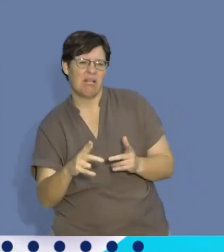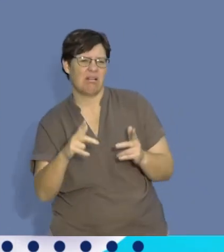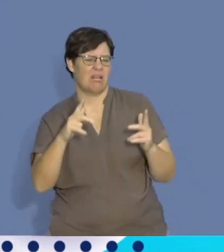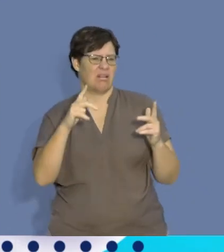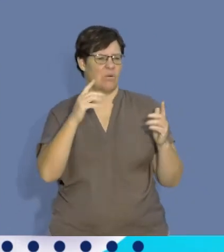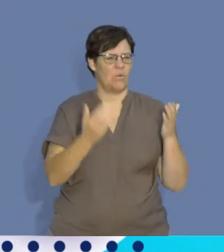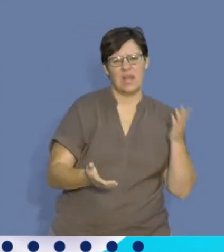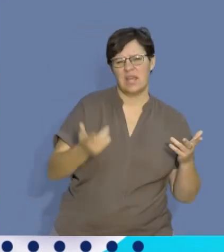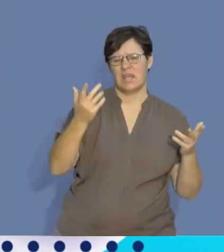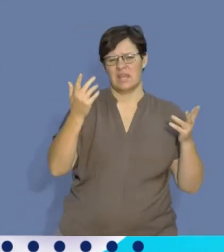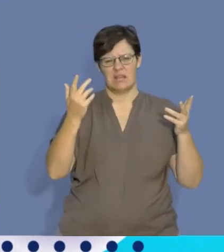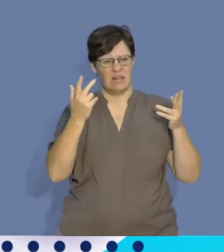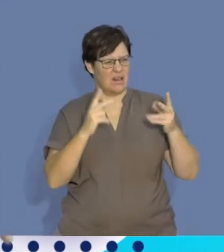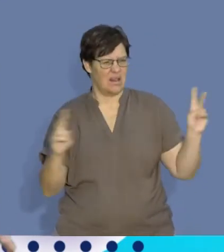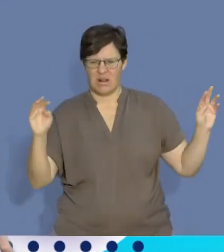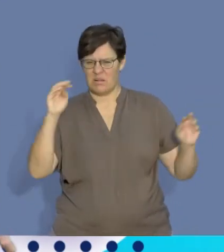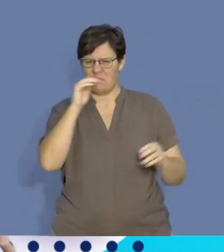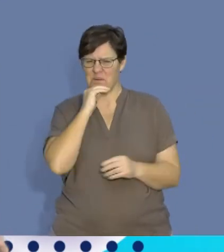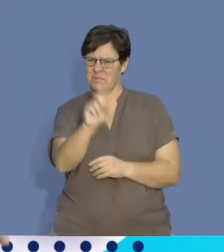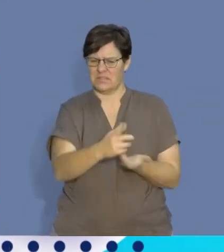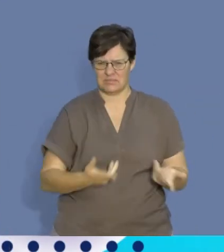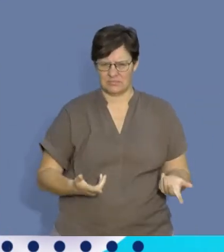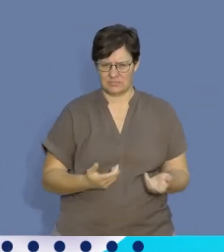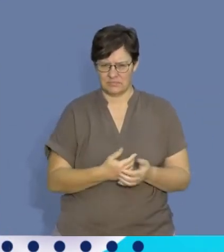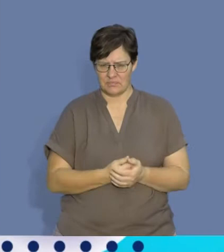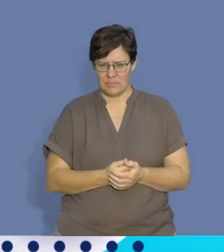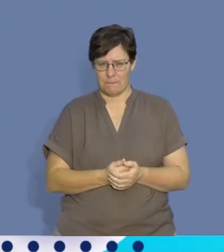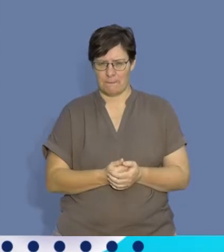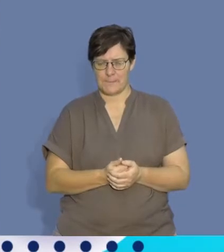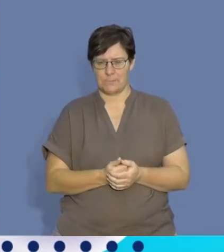does that actually mean? Well, let's look at that, shall we?